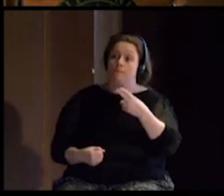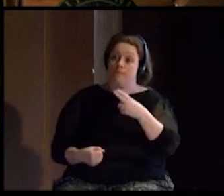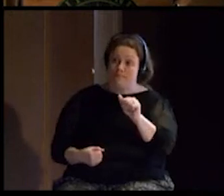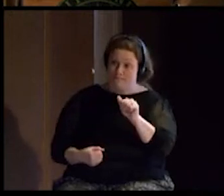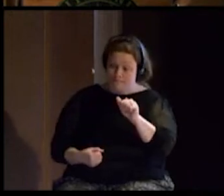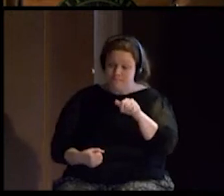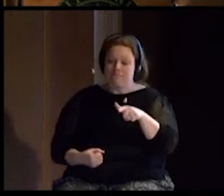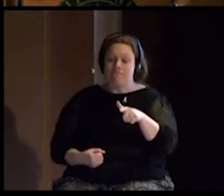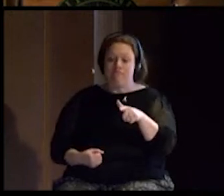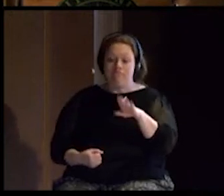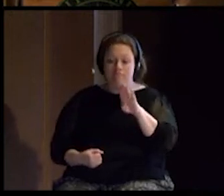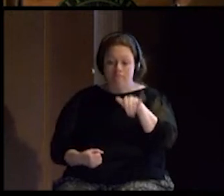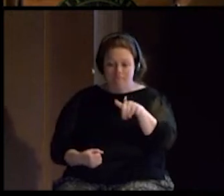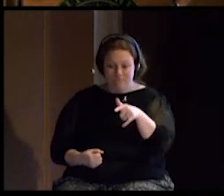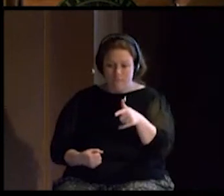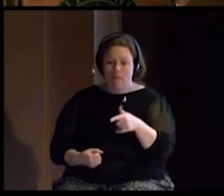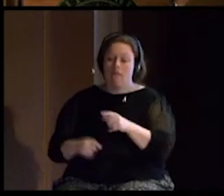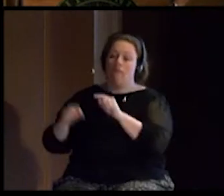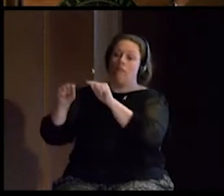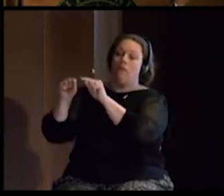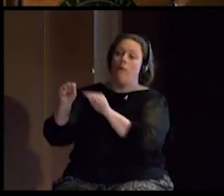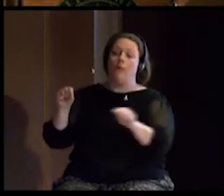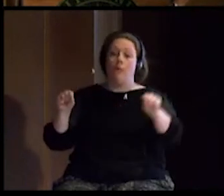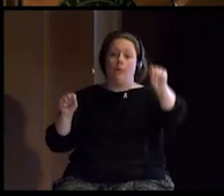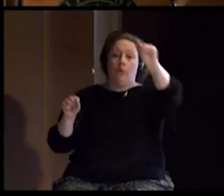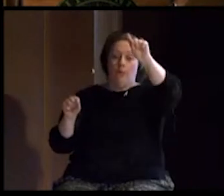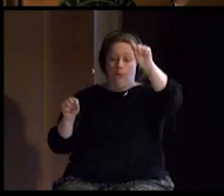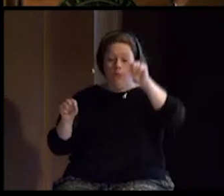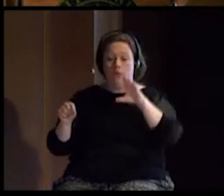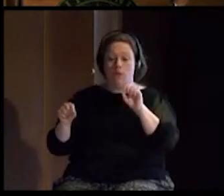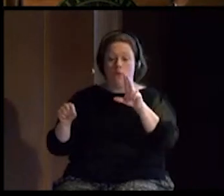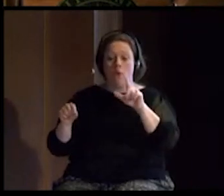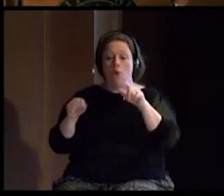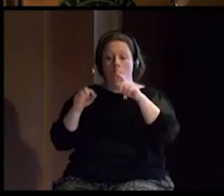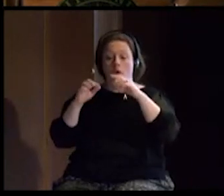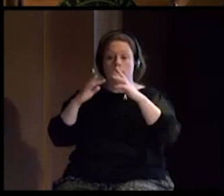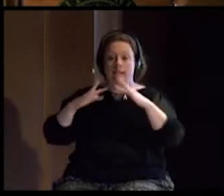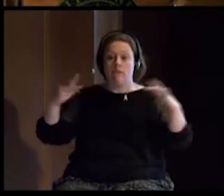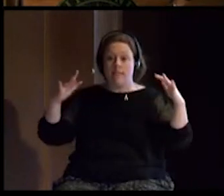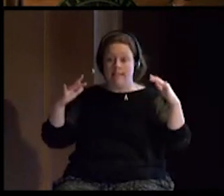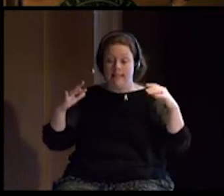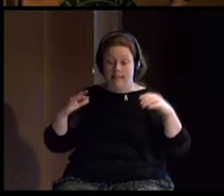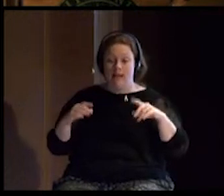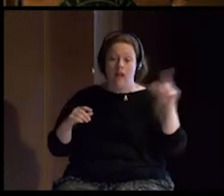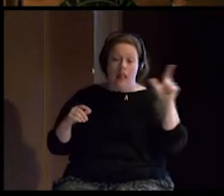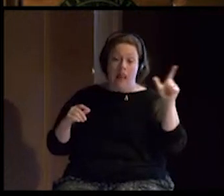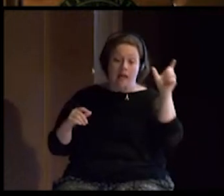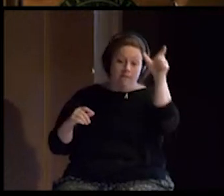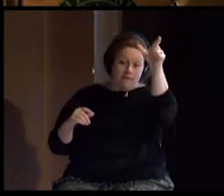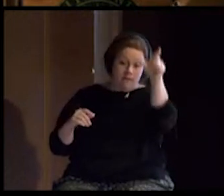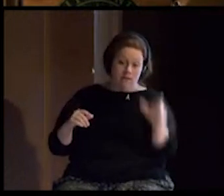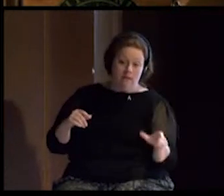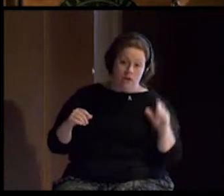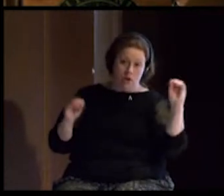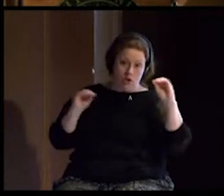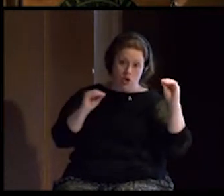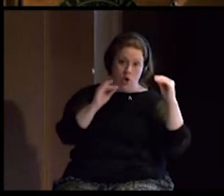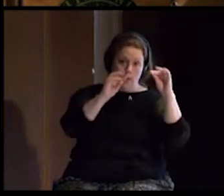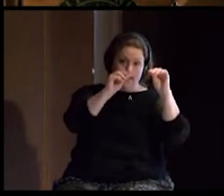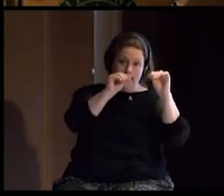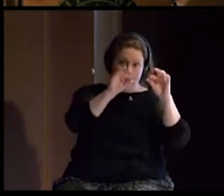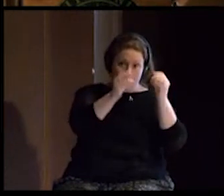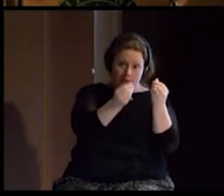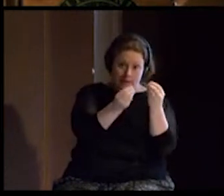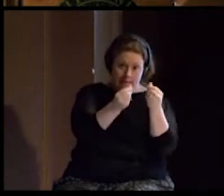The curved line represents coral diversity in Fuha Bay. On the left, we have no sedimentation. On the far right, near shore, we have